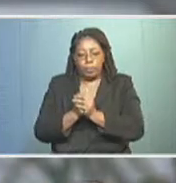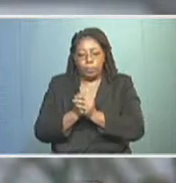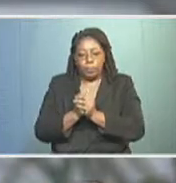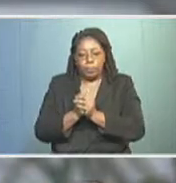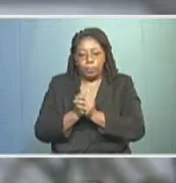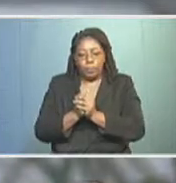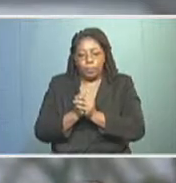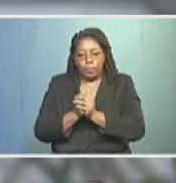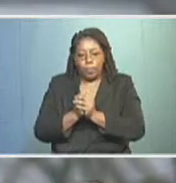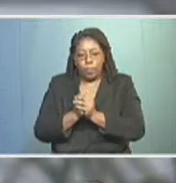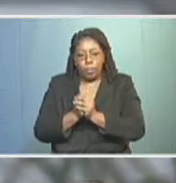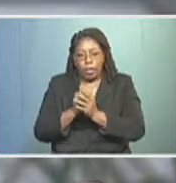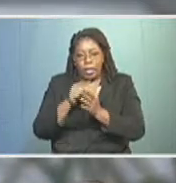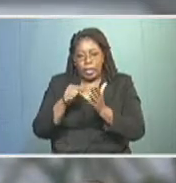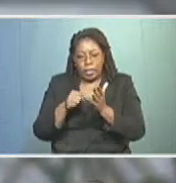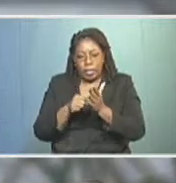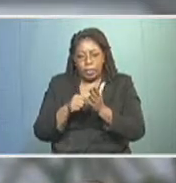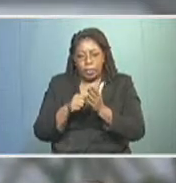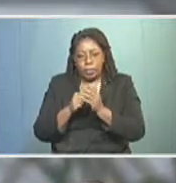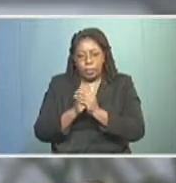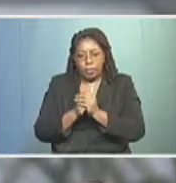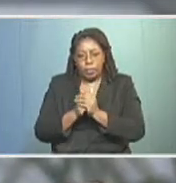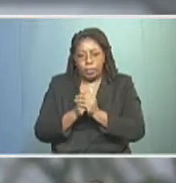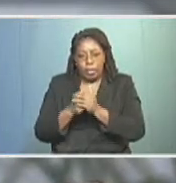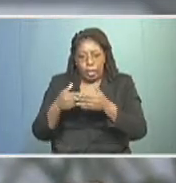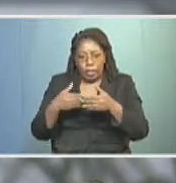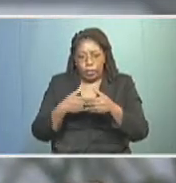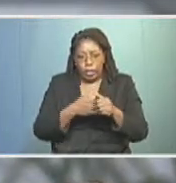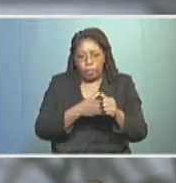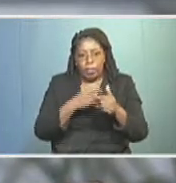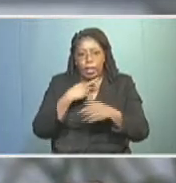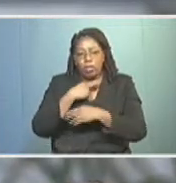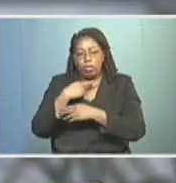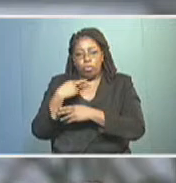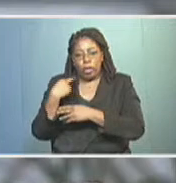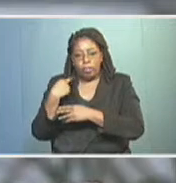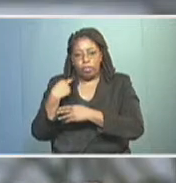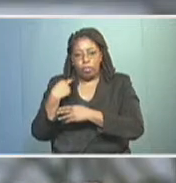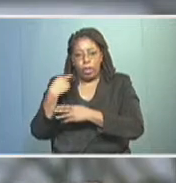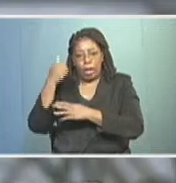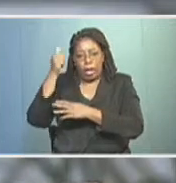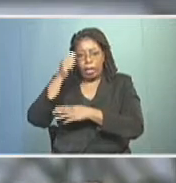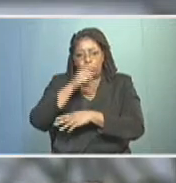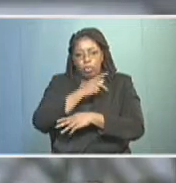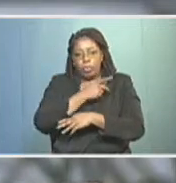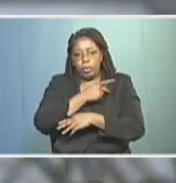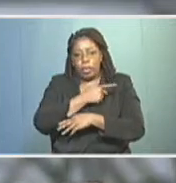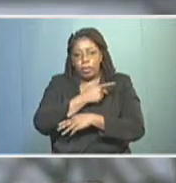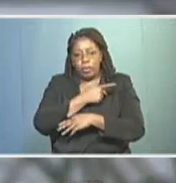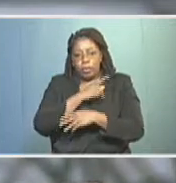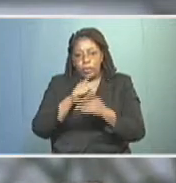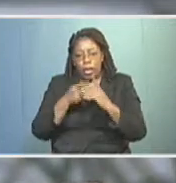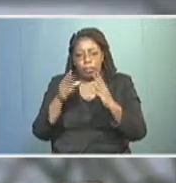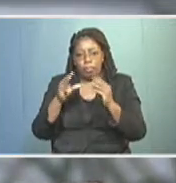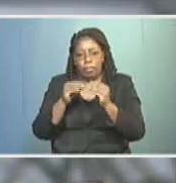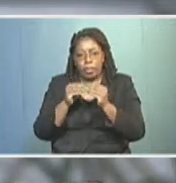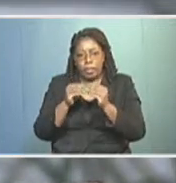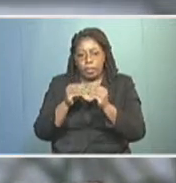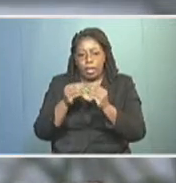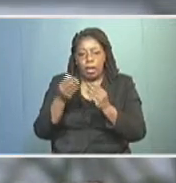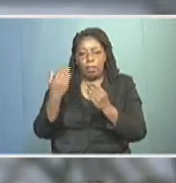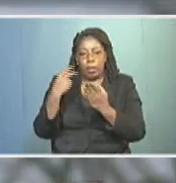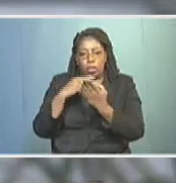This diocesan think tank is chaired by the Reverend Angela Palacios. It began meeting in